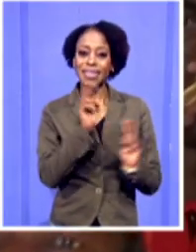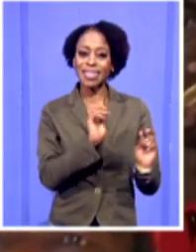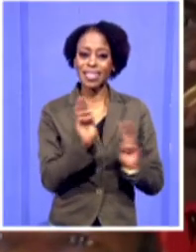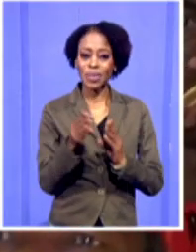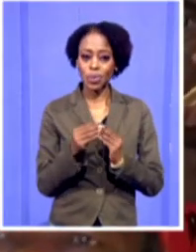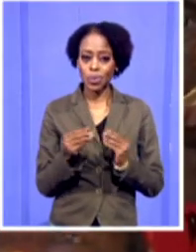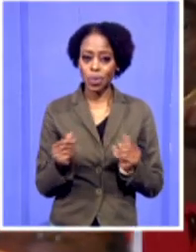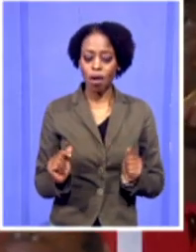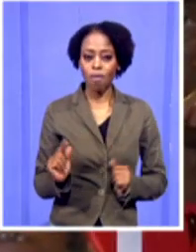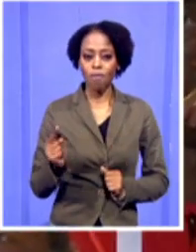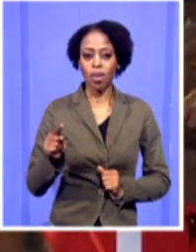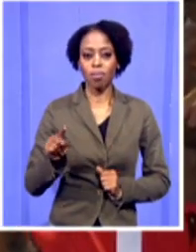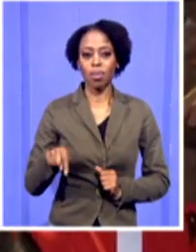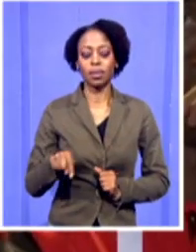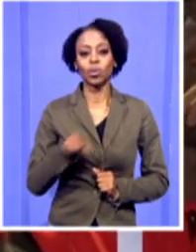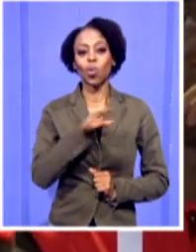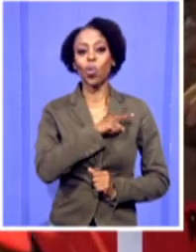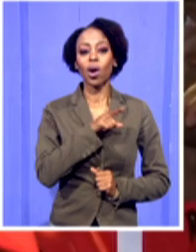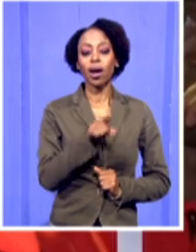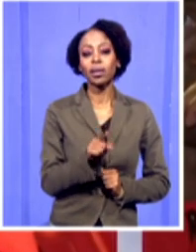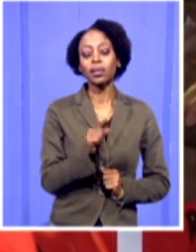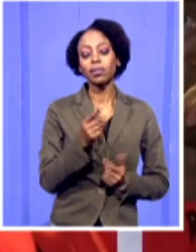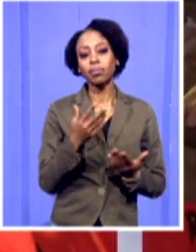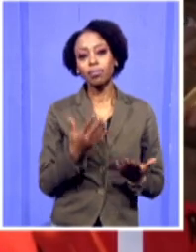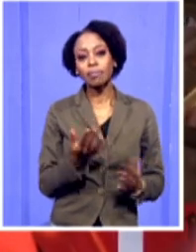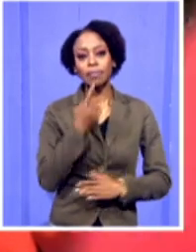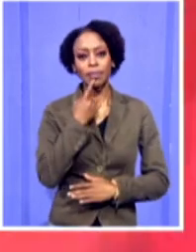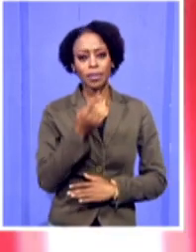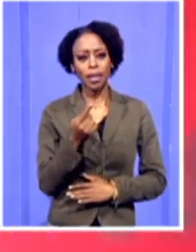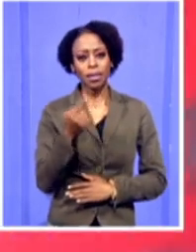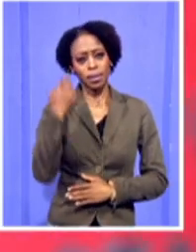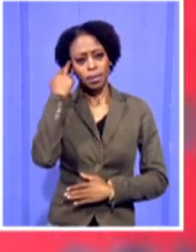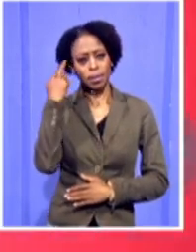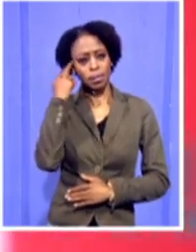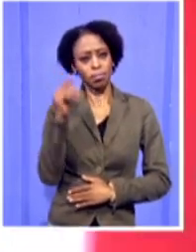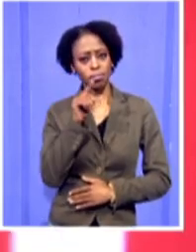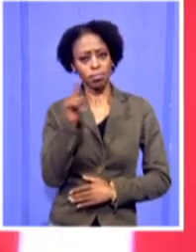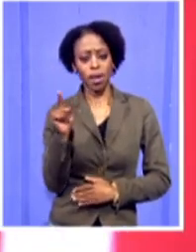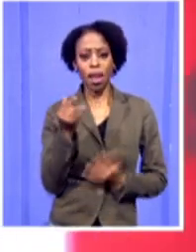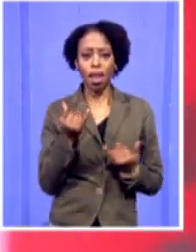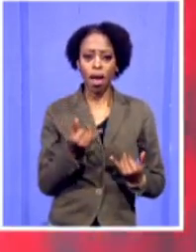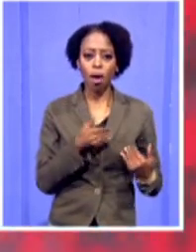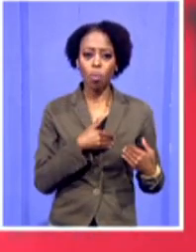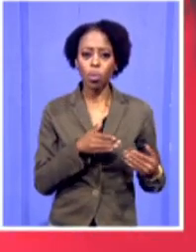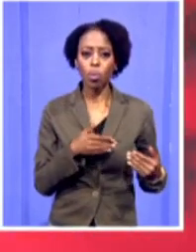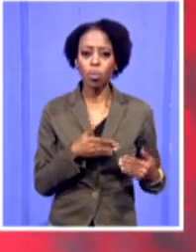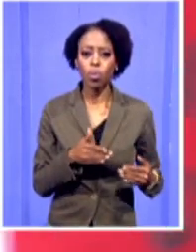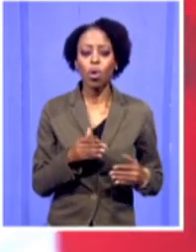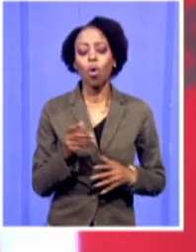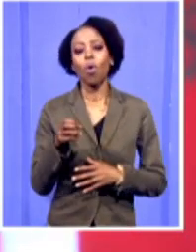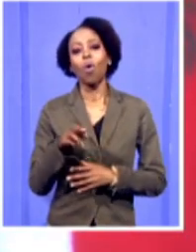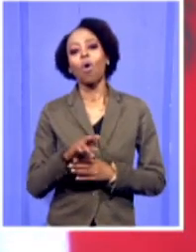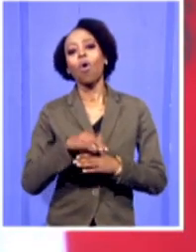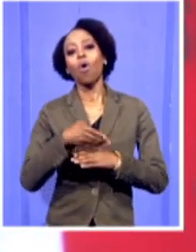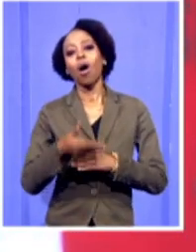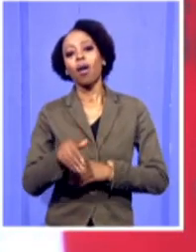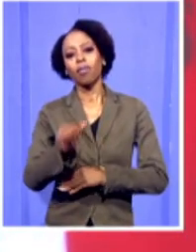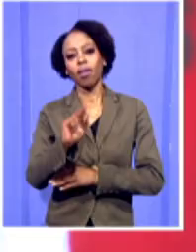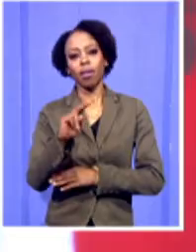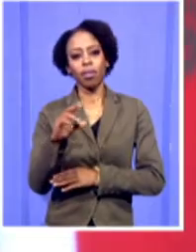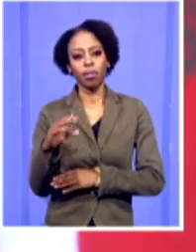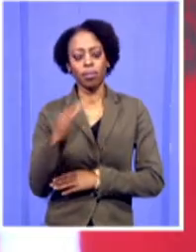resolved, because it speaks to whether the General Secretary will speak now or after the ANC. Thanks, Chair.